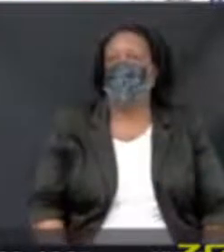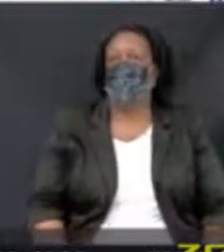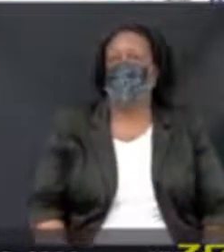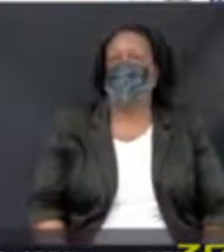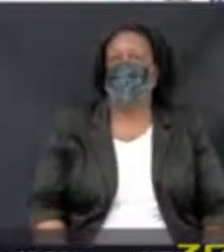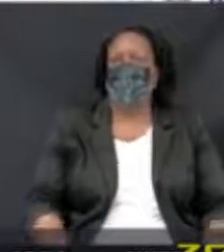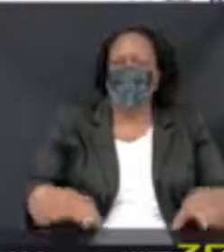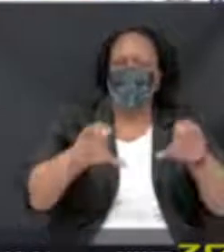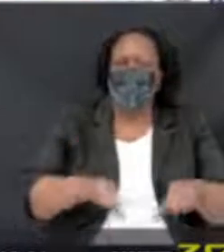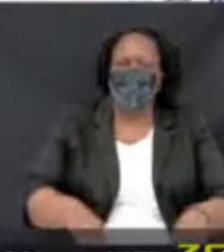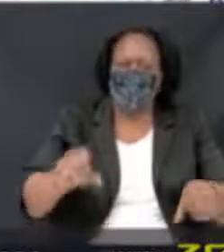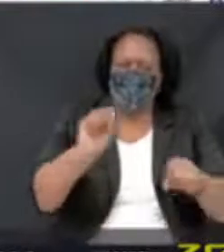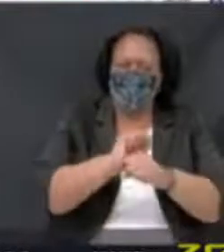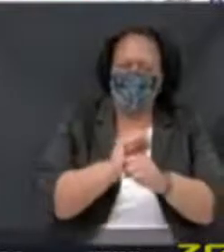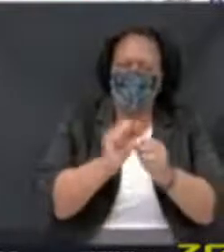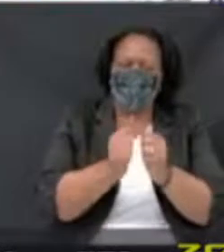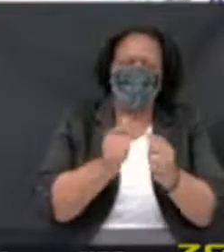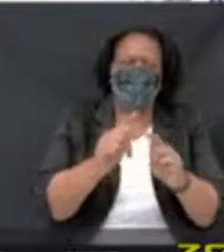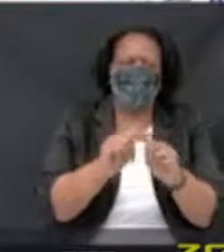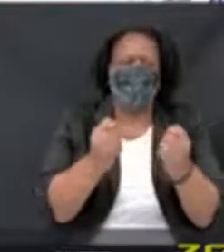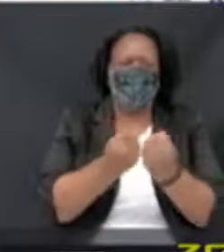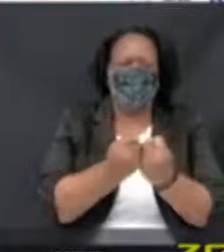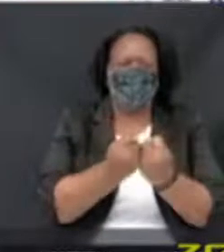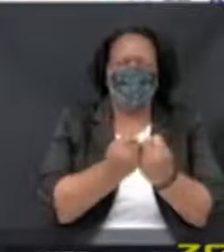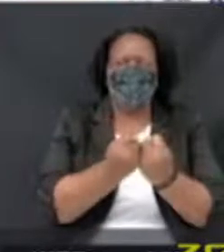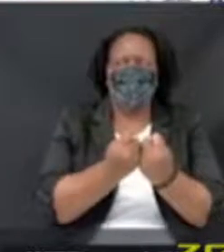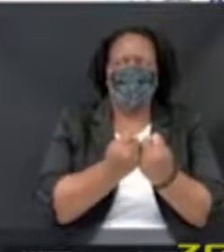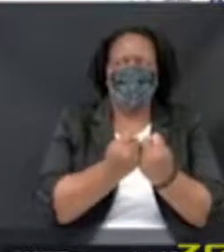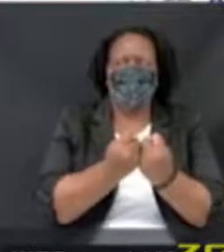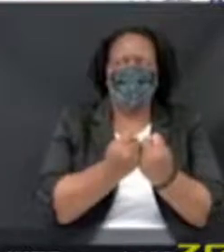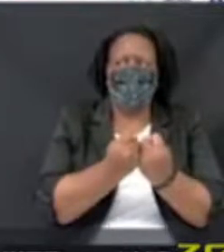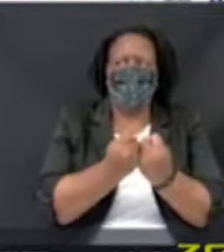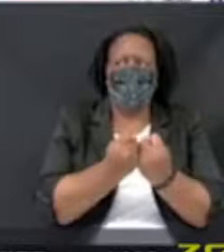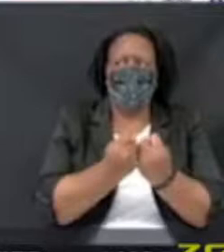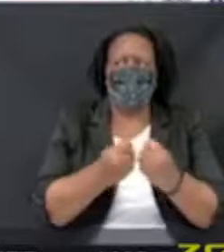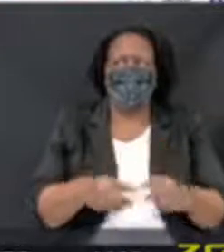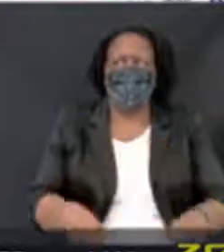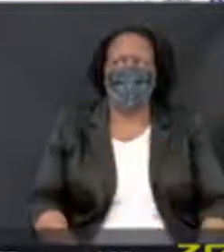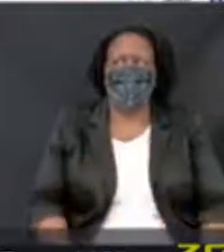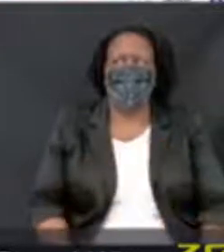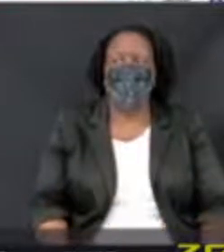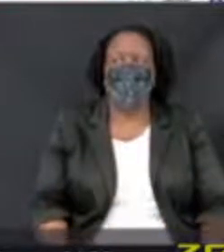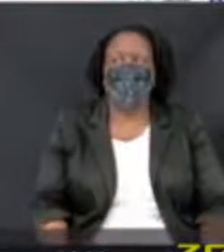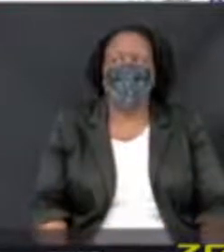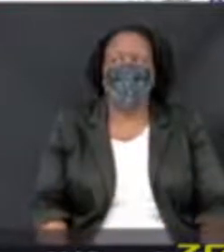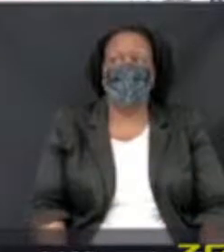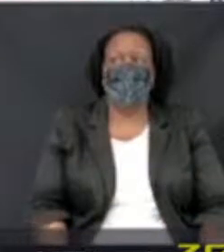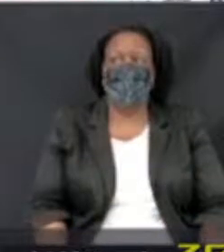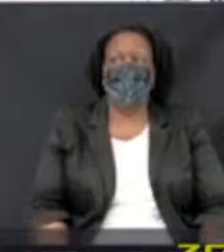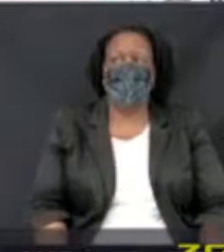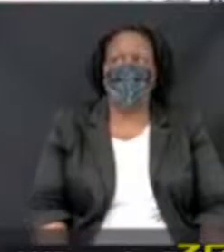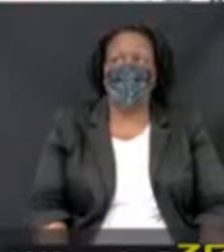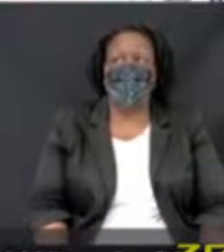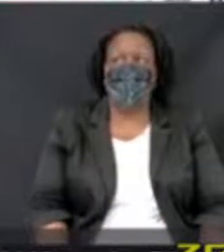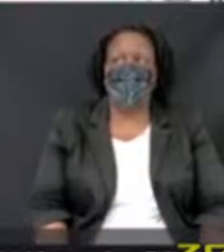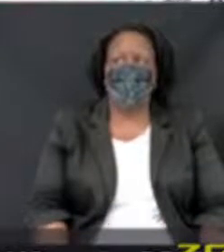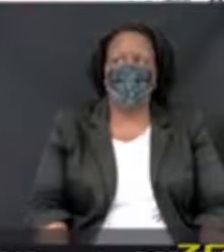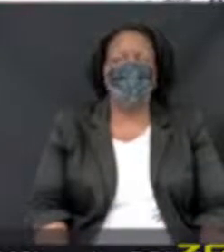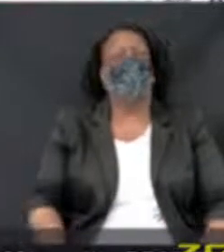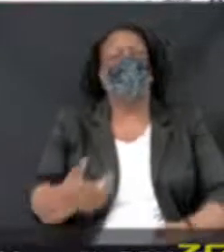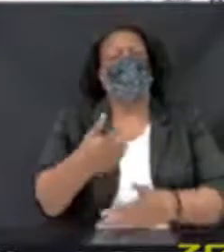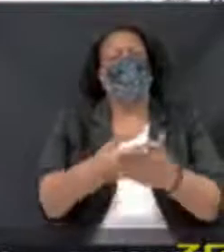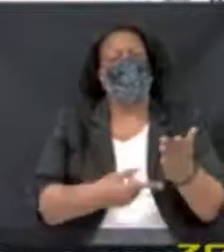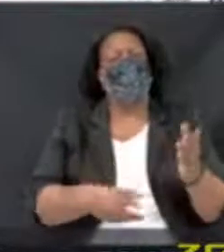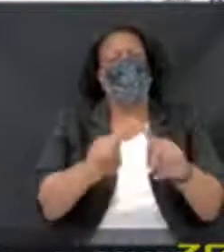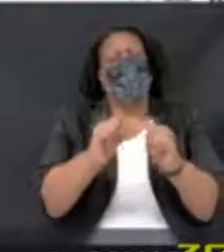Task Force? So it says subject to the provision of the Section 3, the National COVID-19 Task